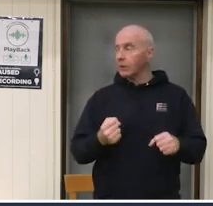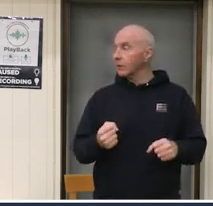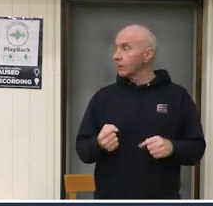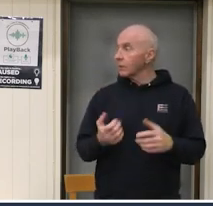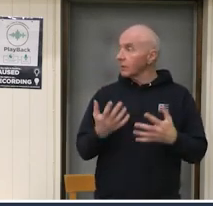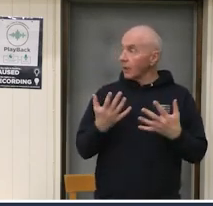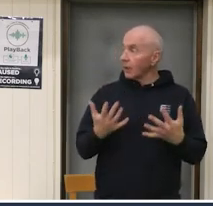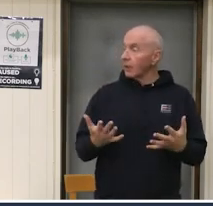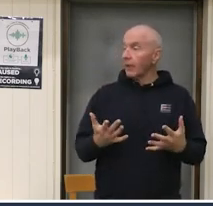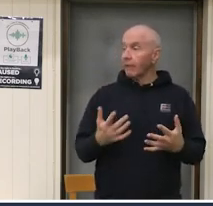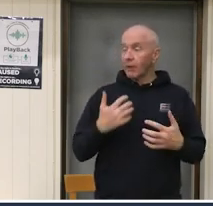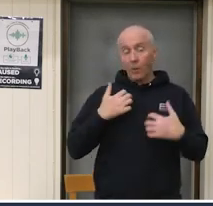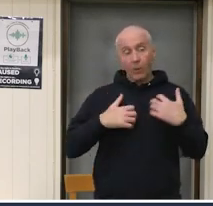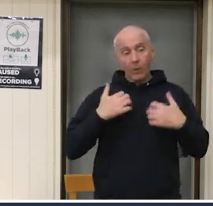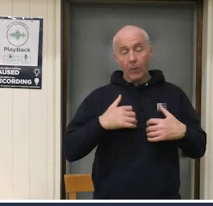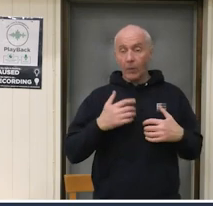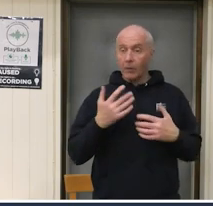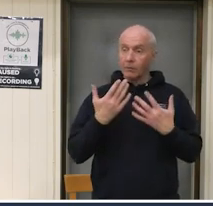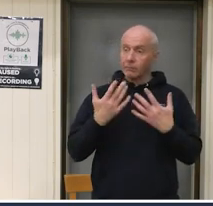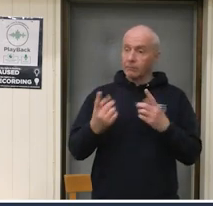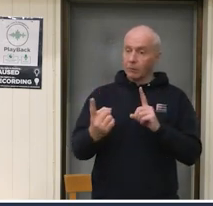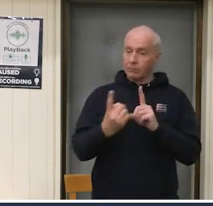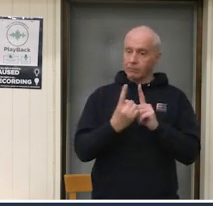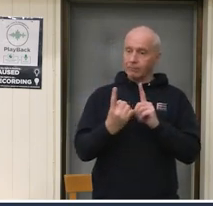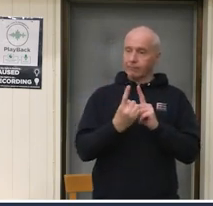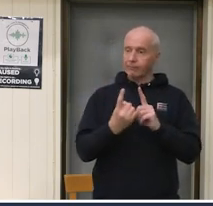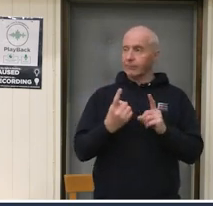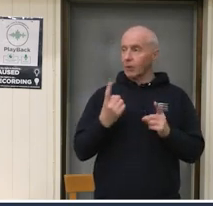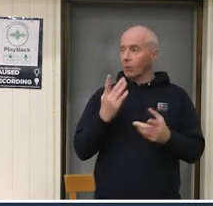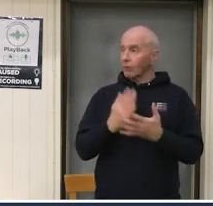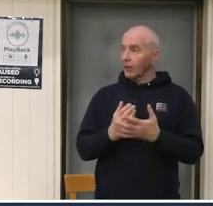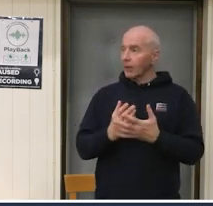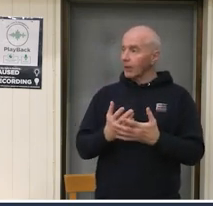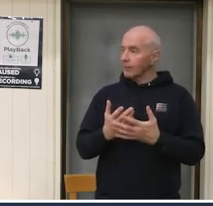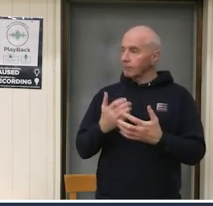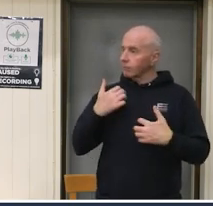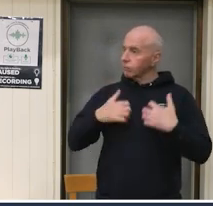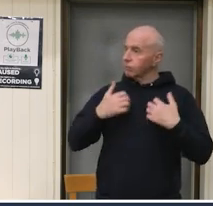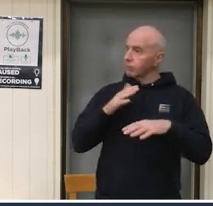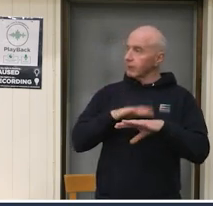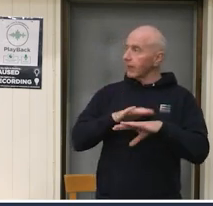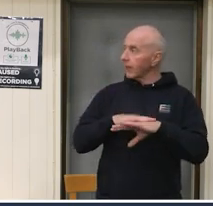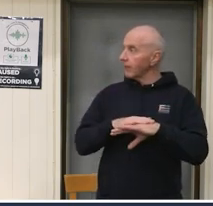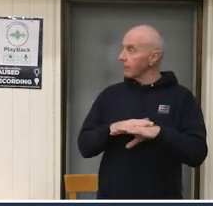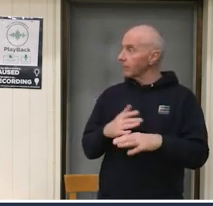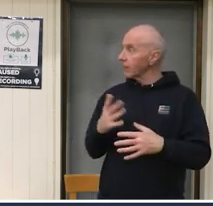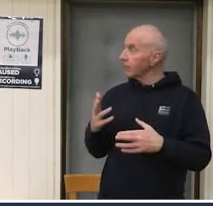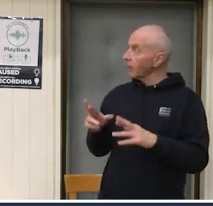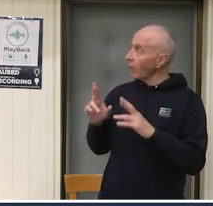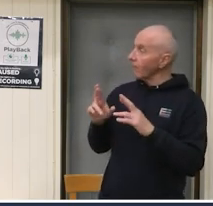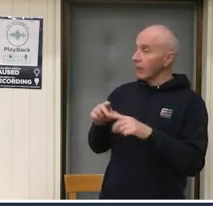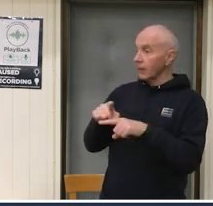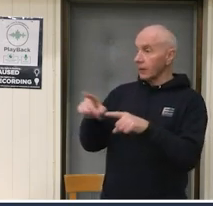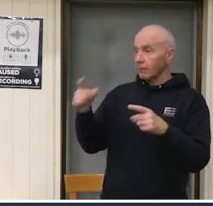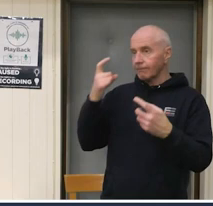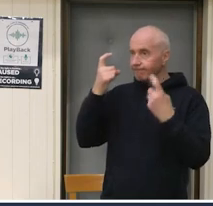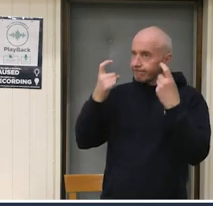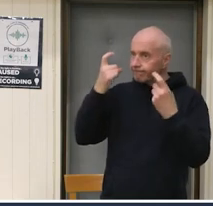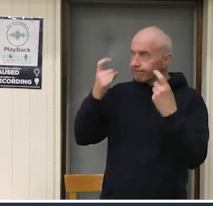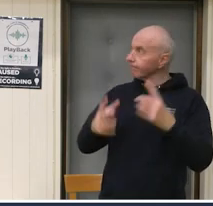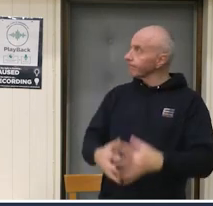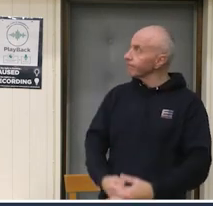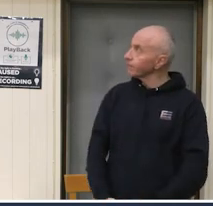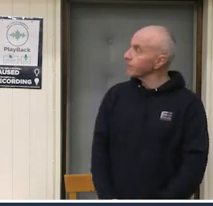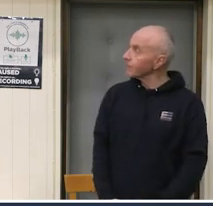But really, it is a very exciting time and we need bodies. So if that's excited you at all, then do think about it. So on